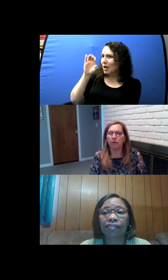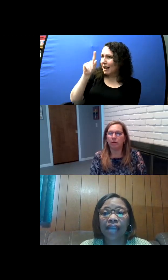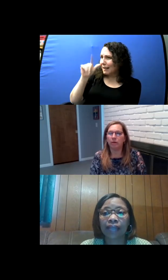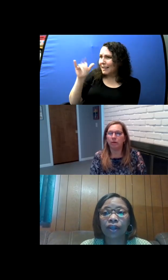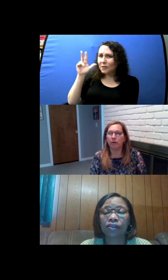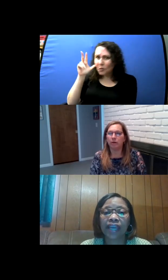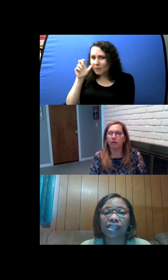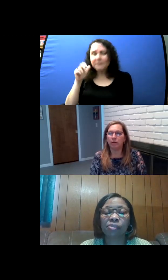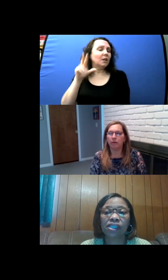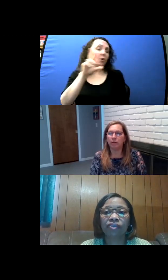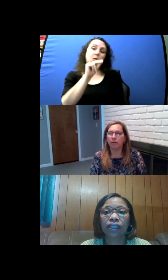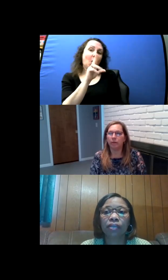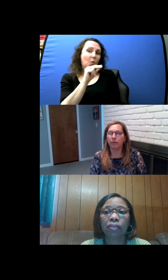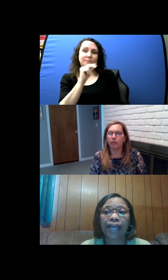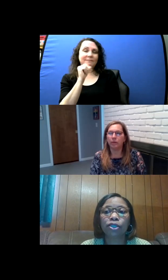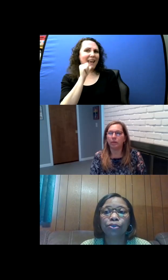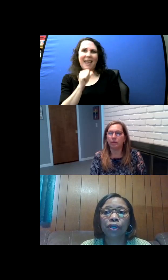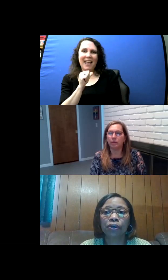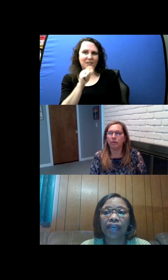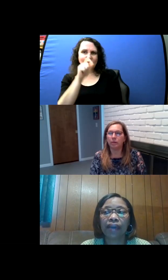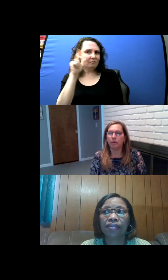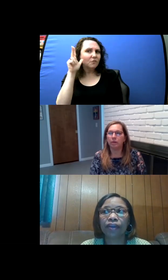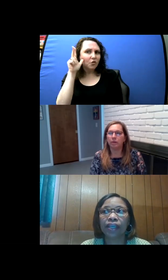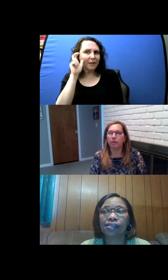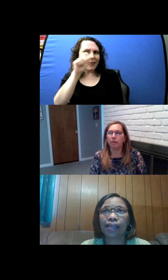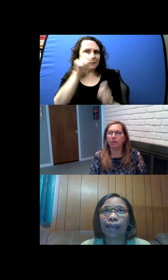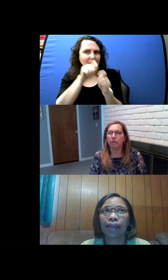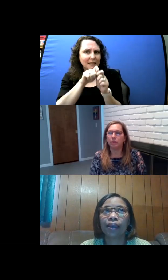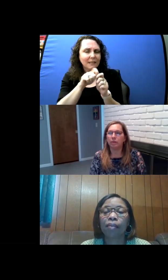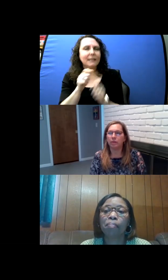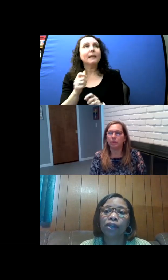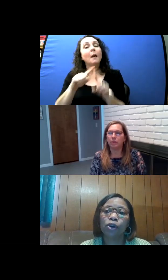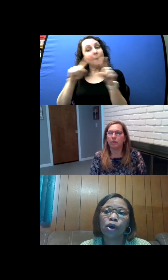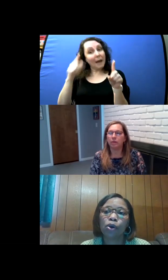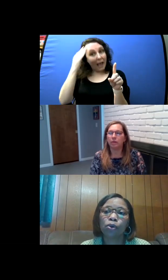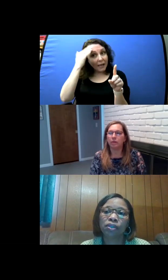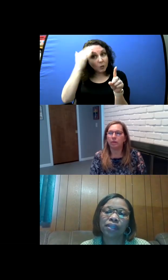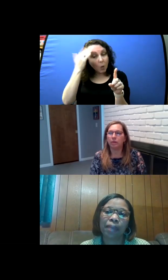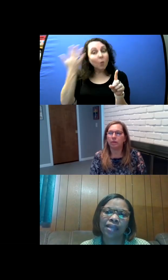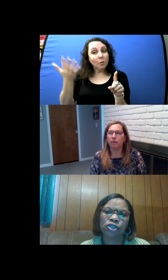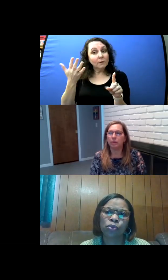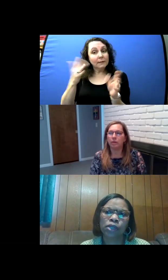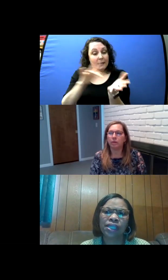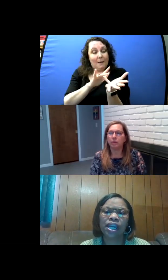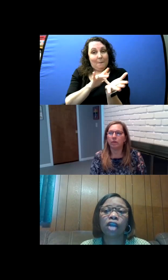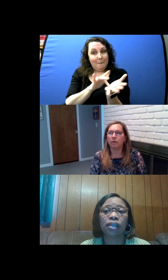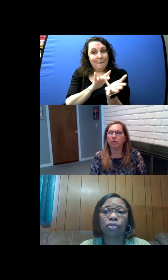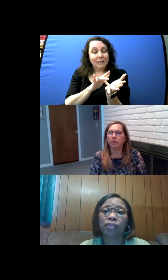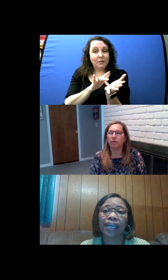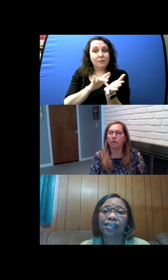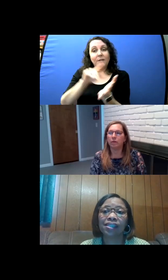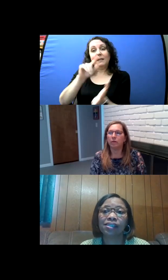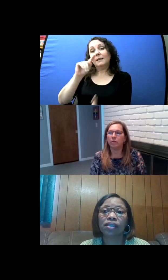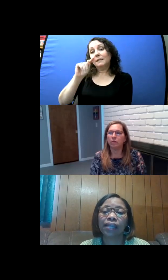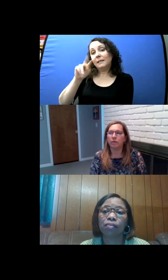I have not heard of that specifically, but I do know that there is a medical, as you will, TRW